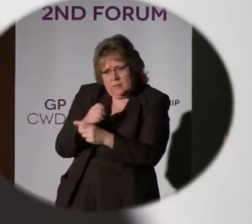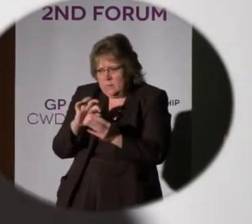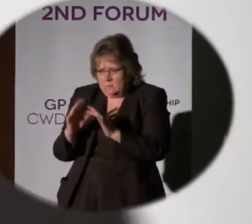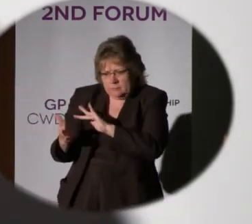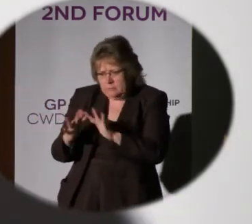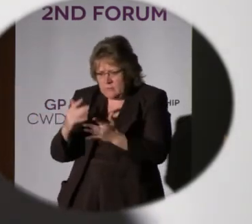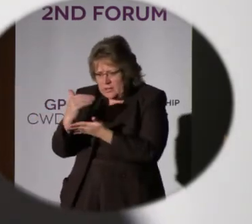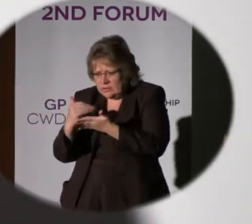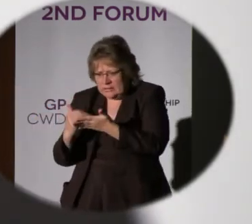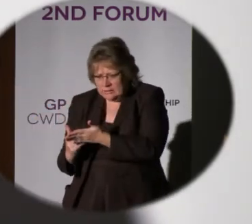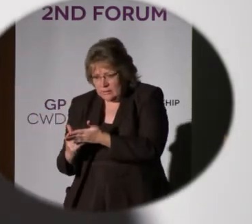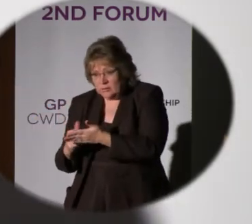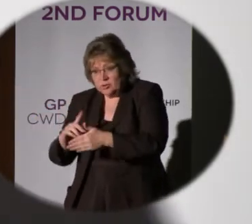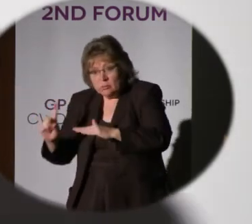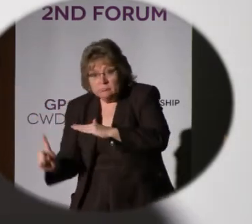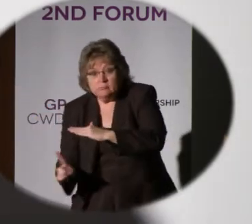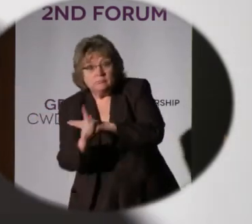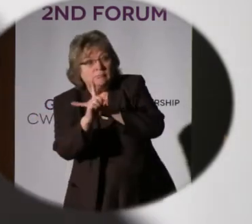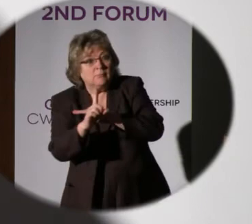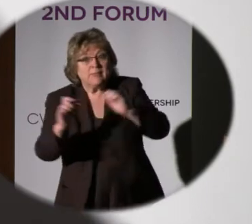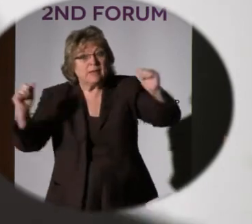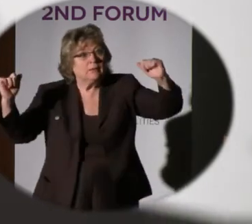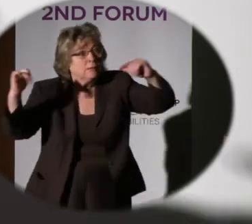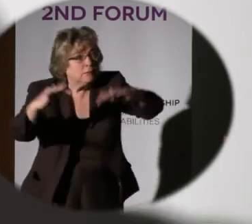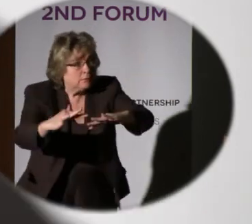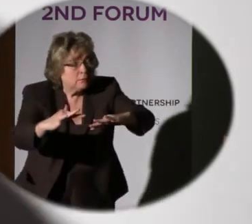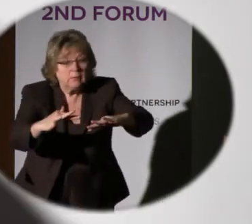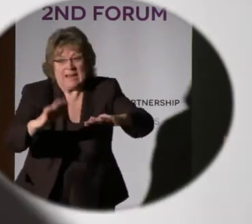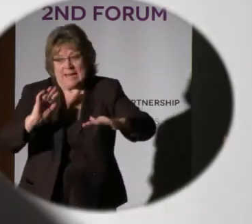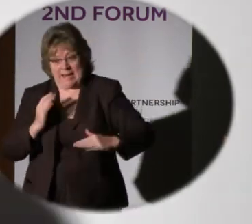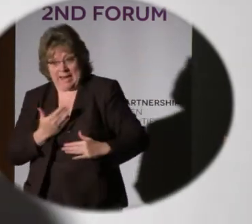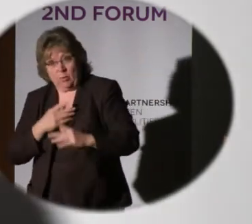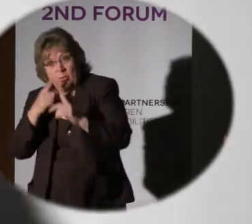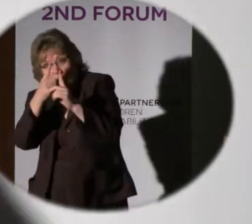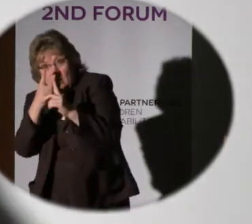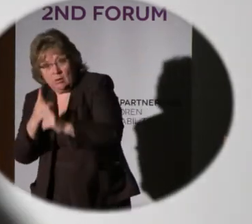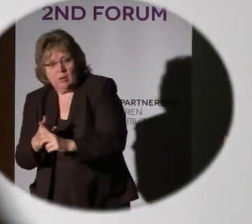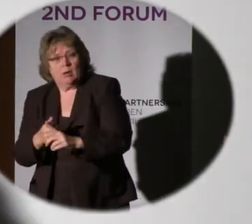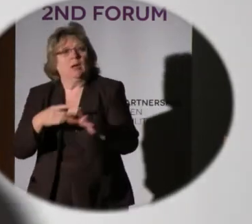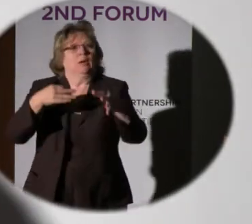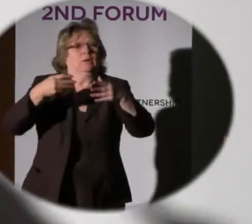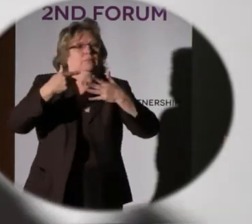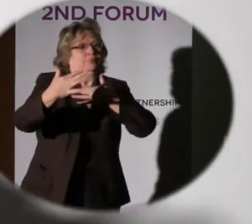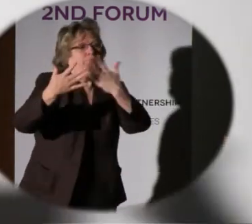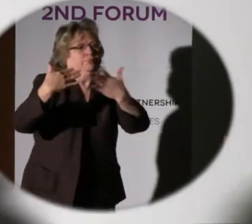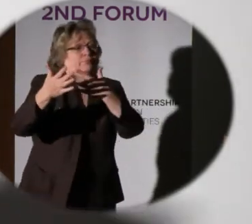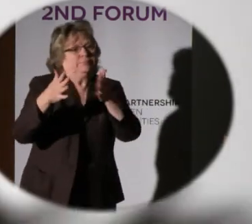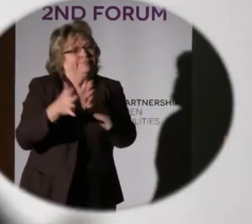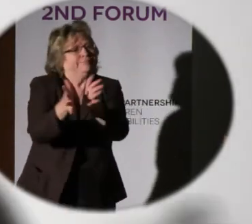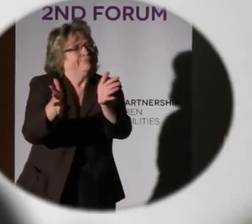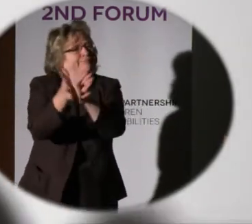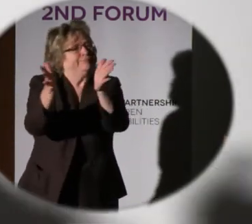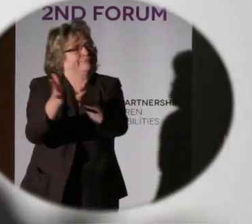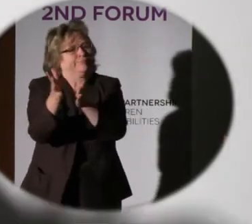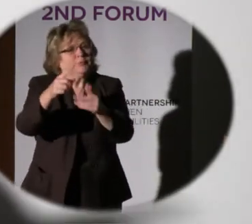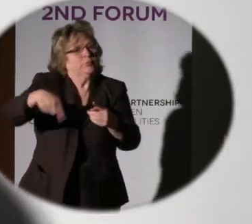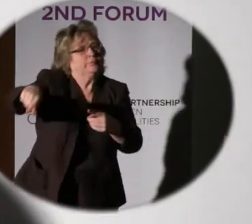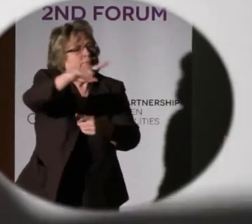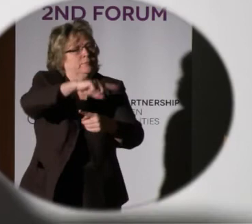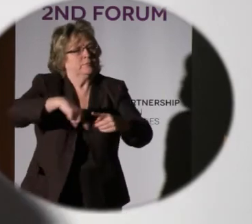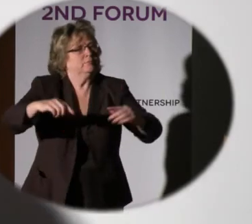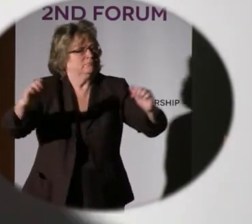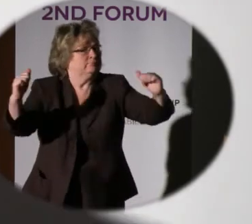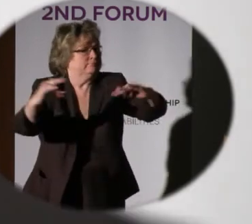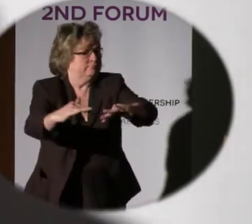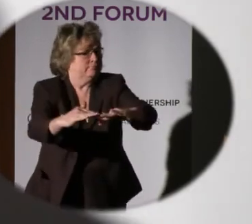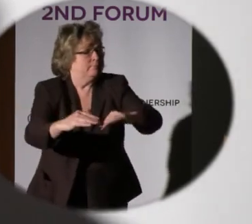finally, within UNICEF, we have established an ability task force to ensure that our collaboration